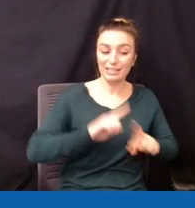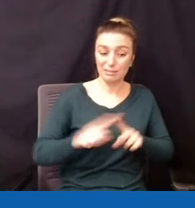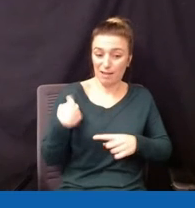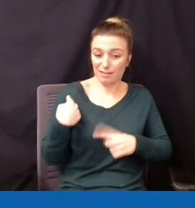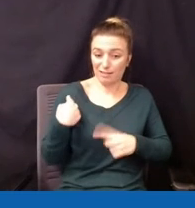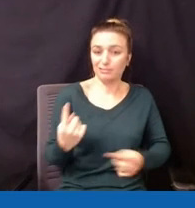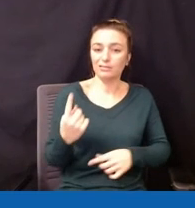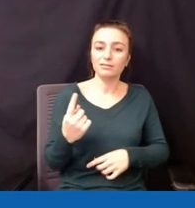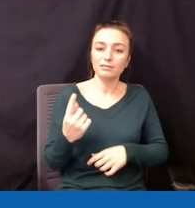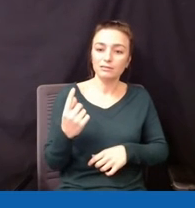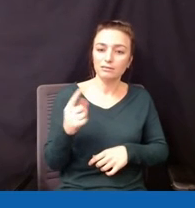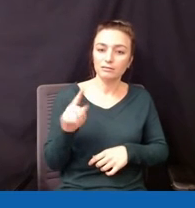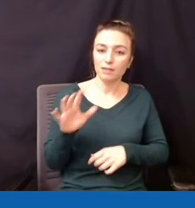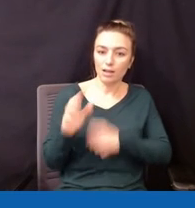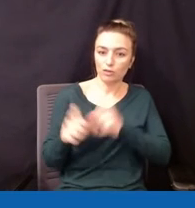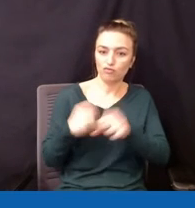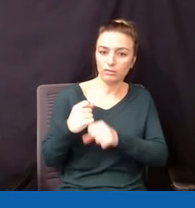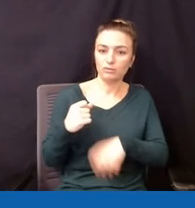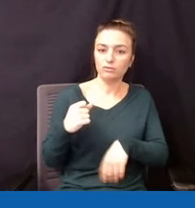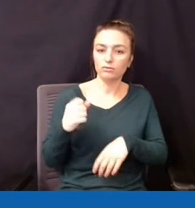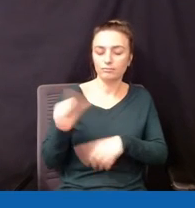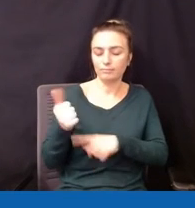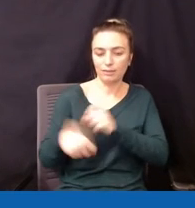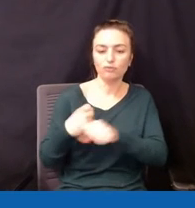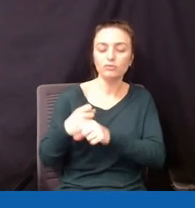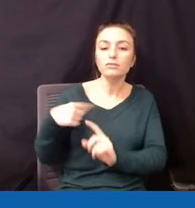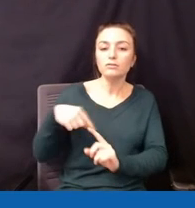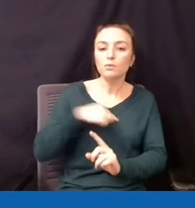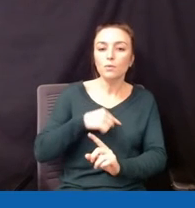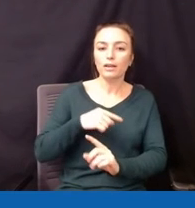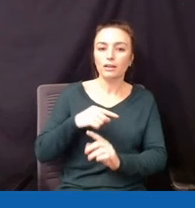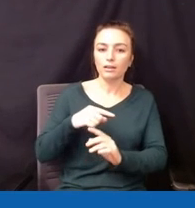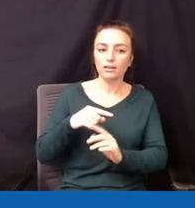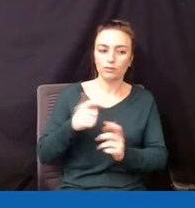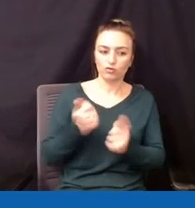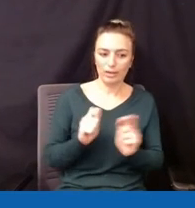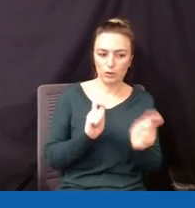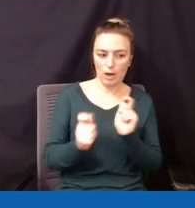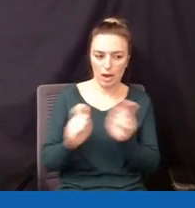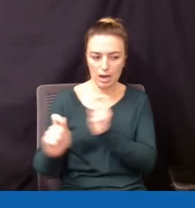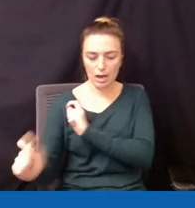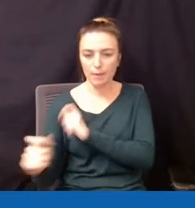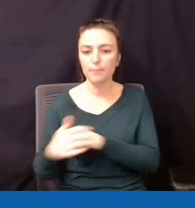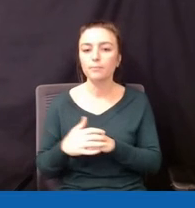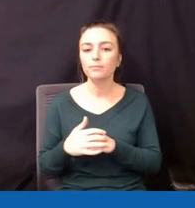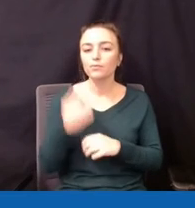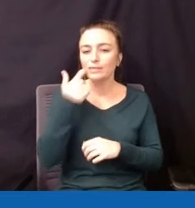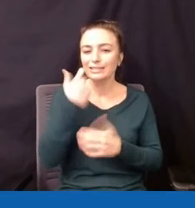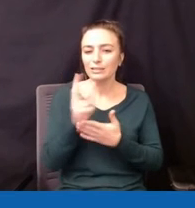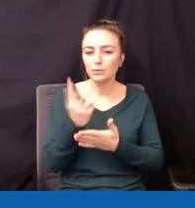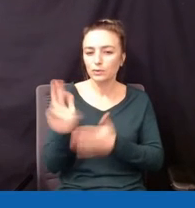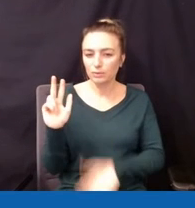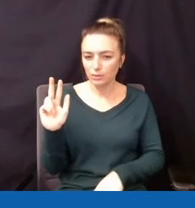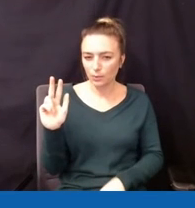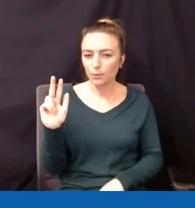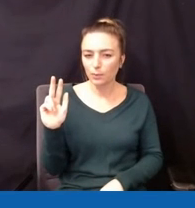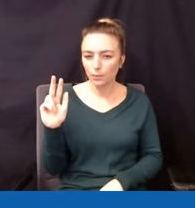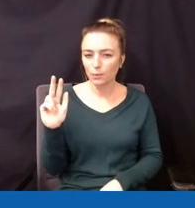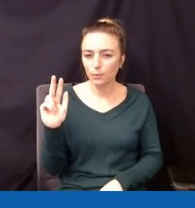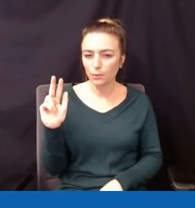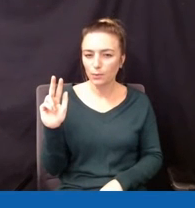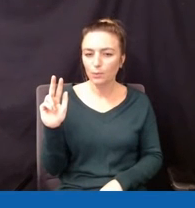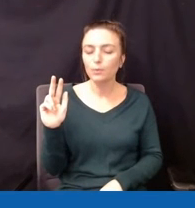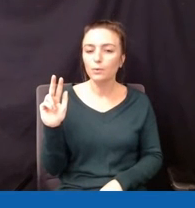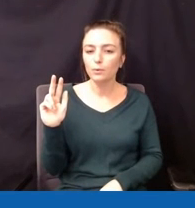for the delivery of mental health interventions. Just a couple of weeks ago, a large body